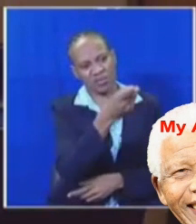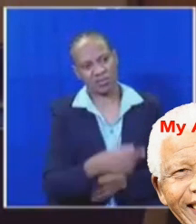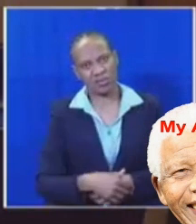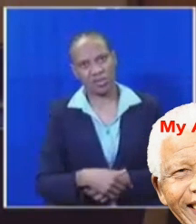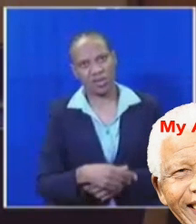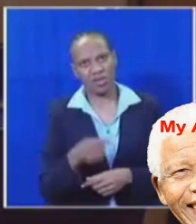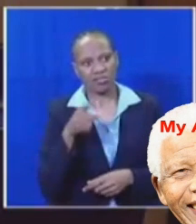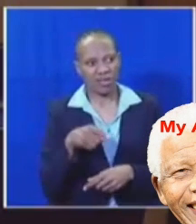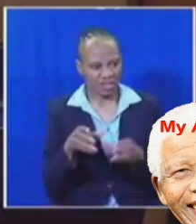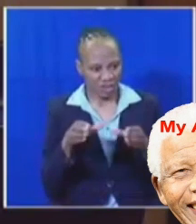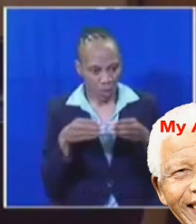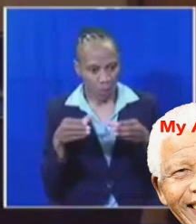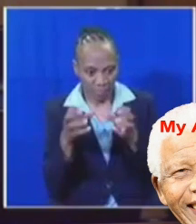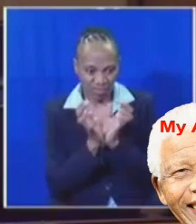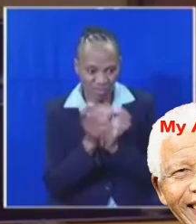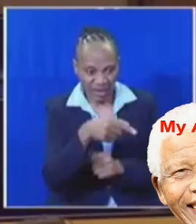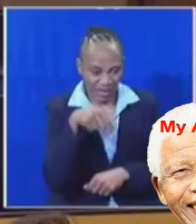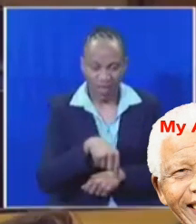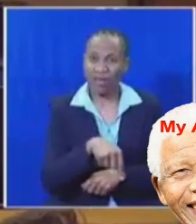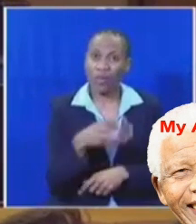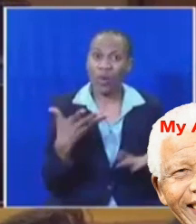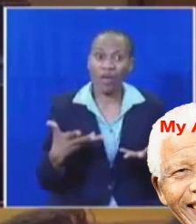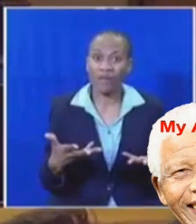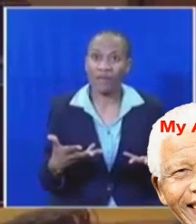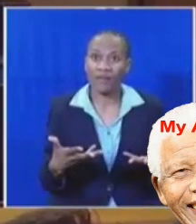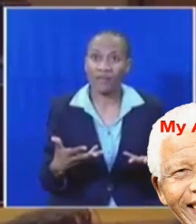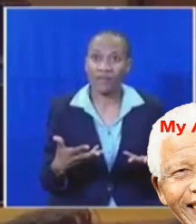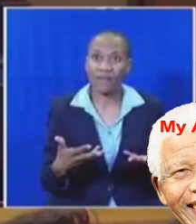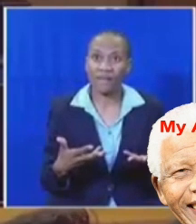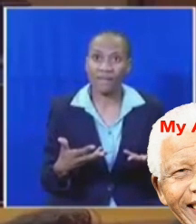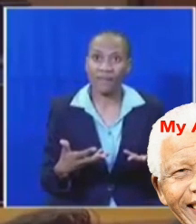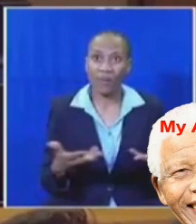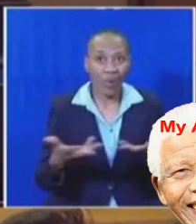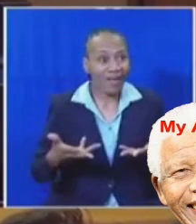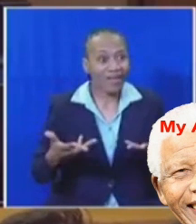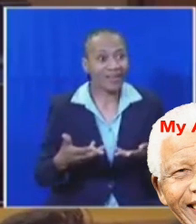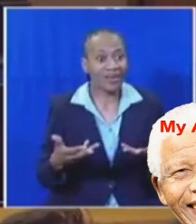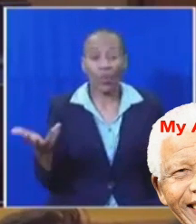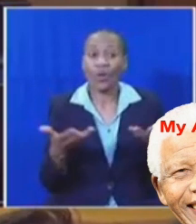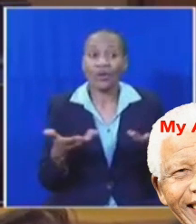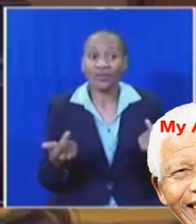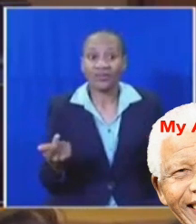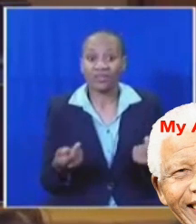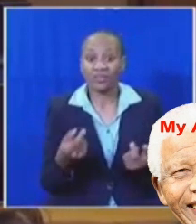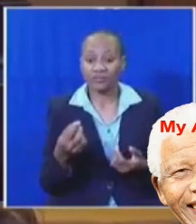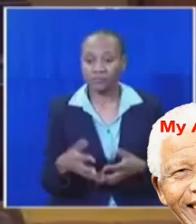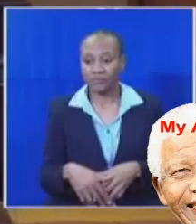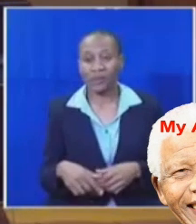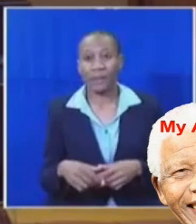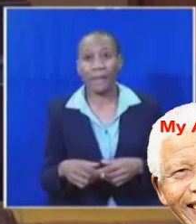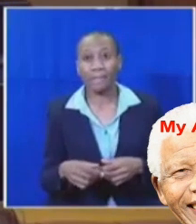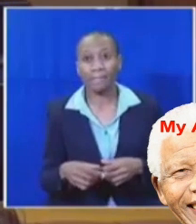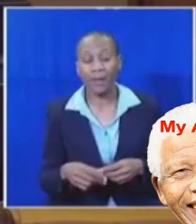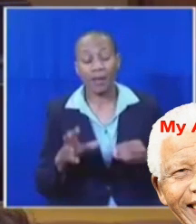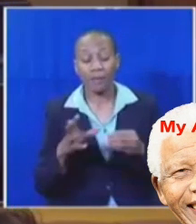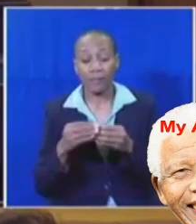castle corner here. What castle corner? If you say there isn't one, why are you standing up then? If there isn't one, why are you standing? Order. And we do Honorable not- Van